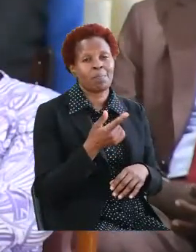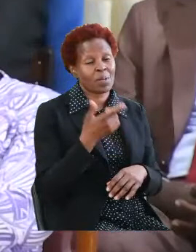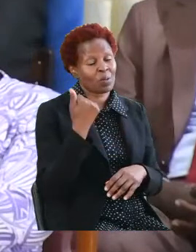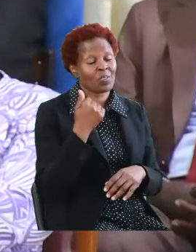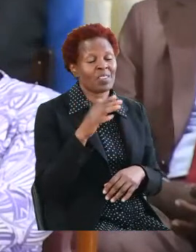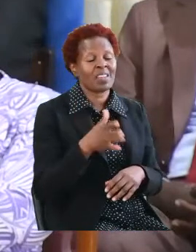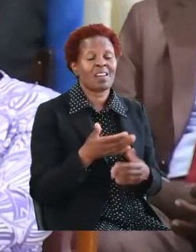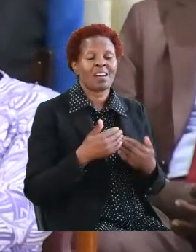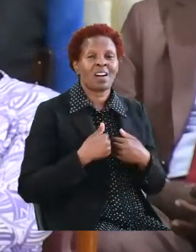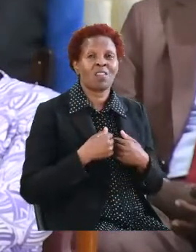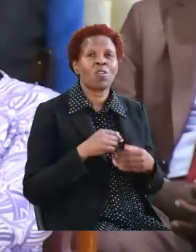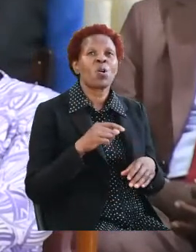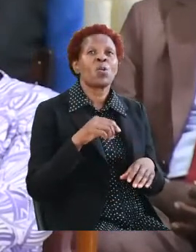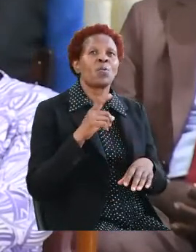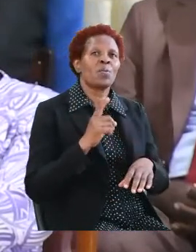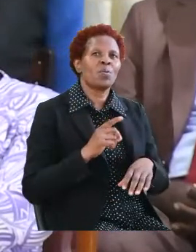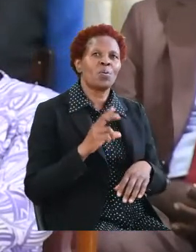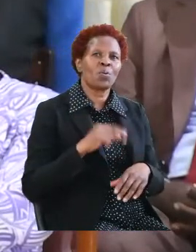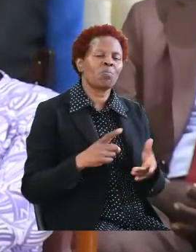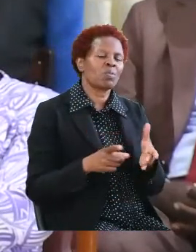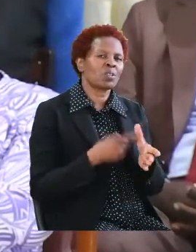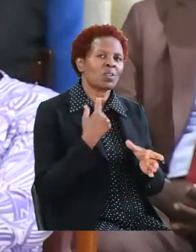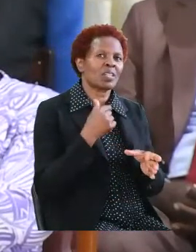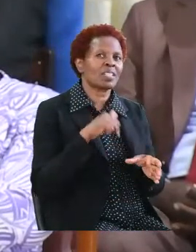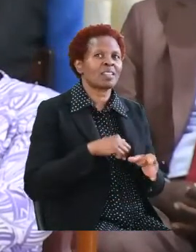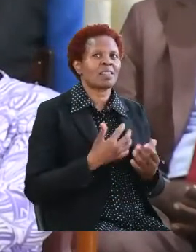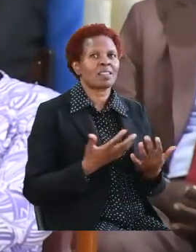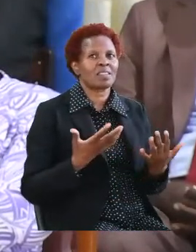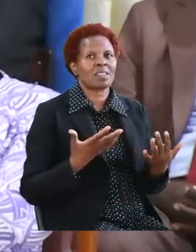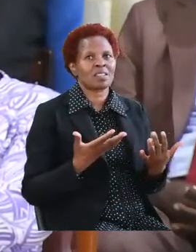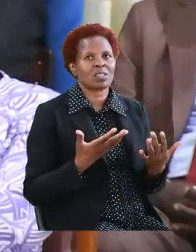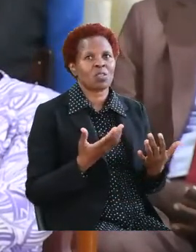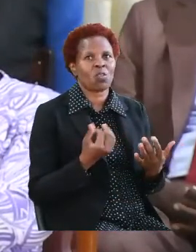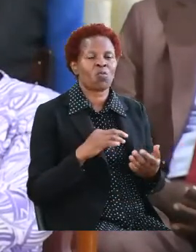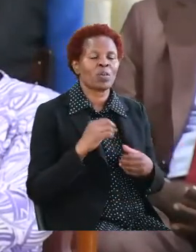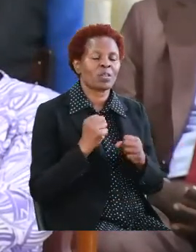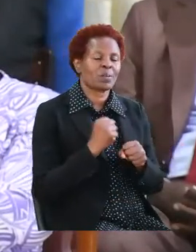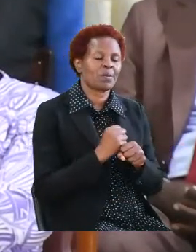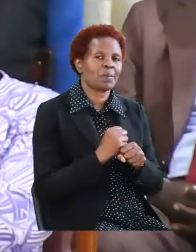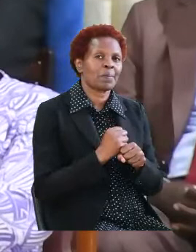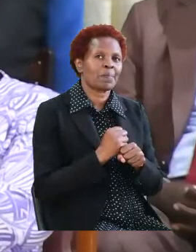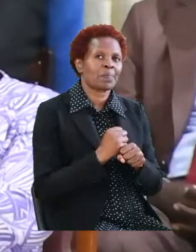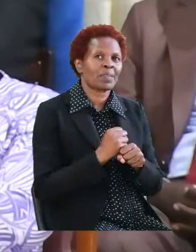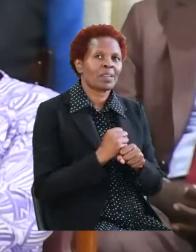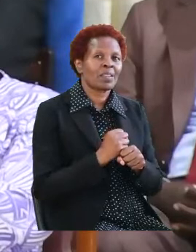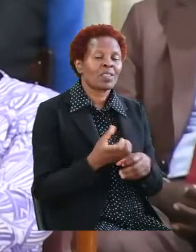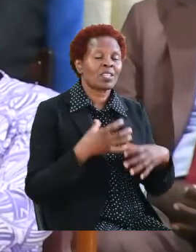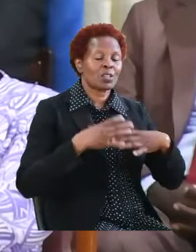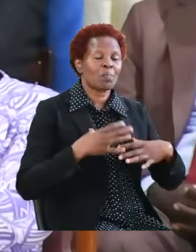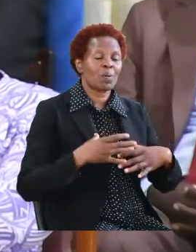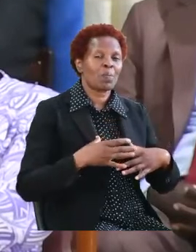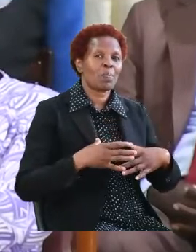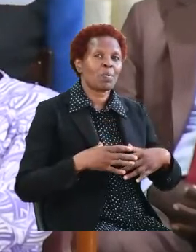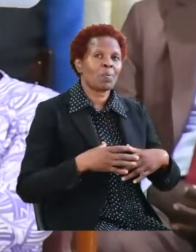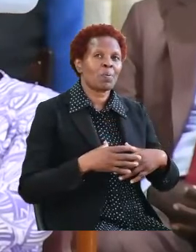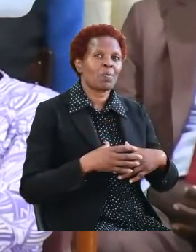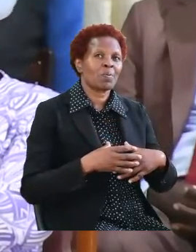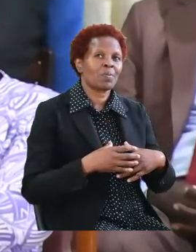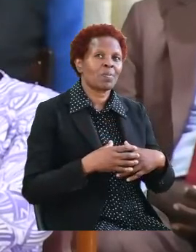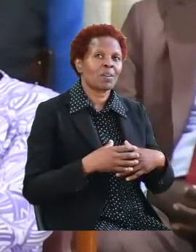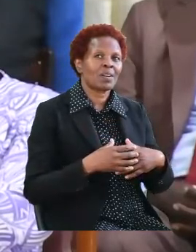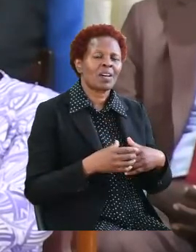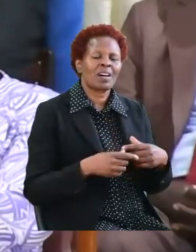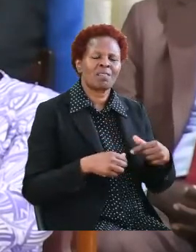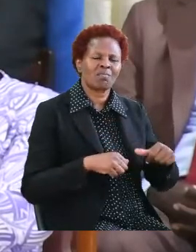no right priorities in the things that they were doing. And they had gone to a